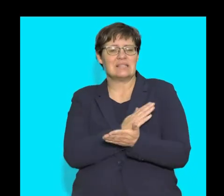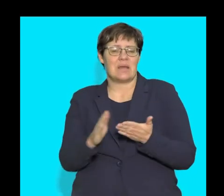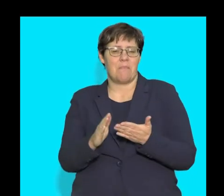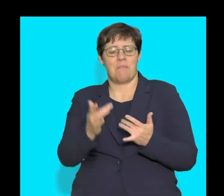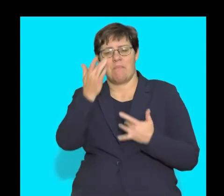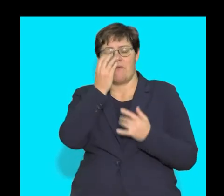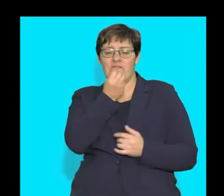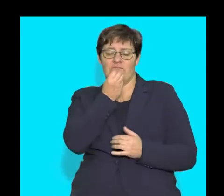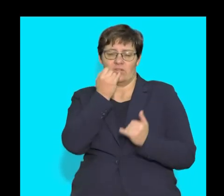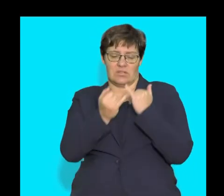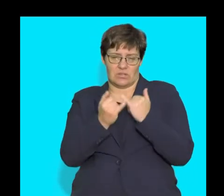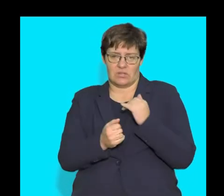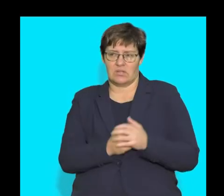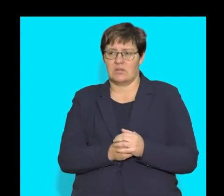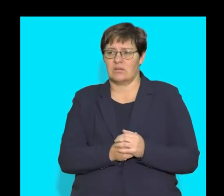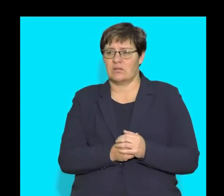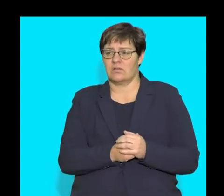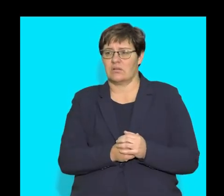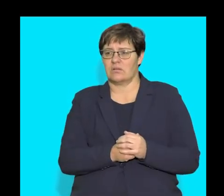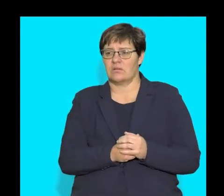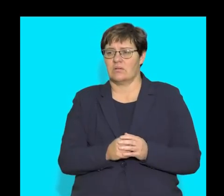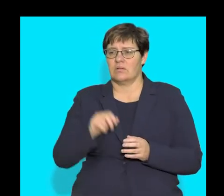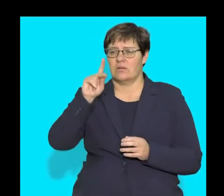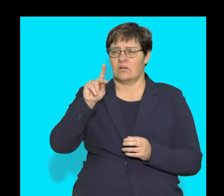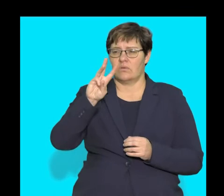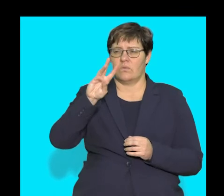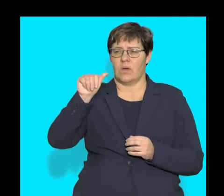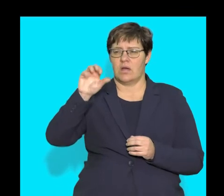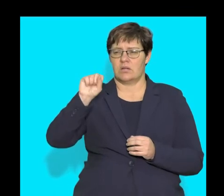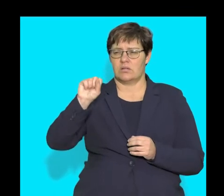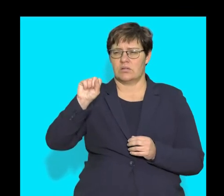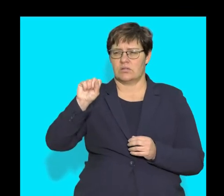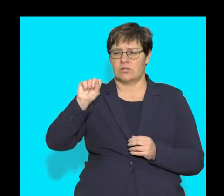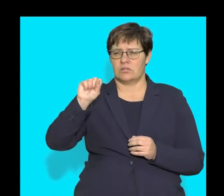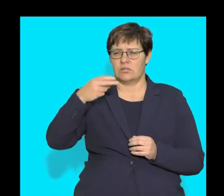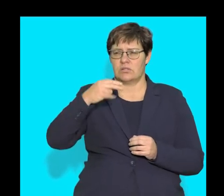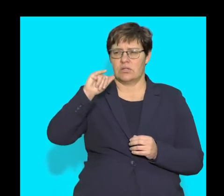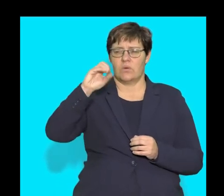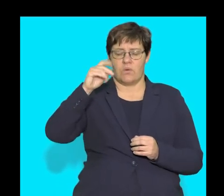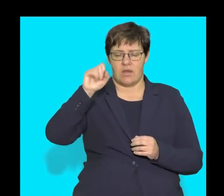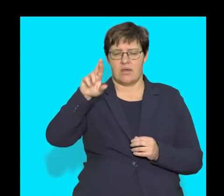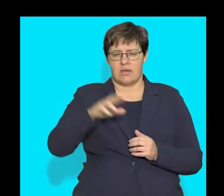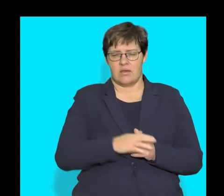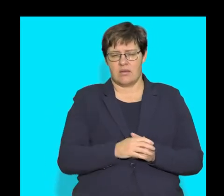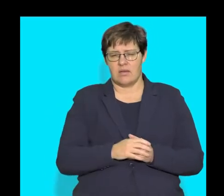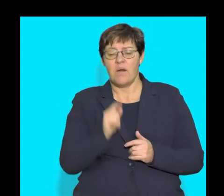some nutritional disorders. A common one is called kwashiorkor, and this is a